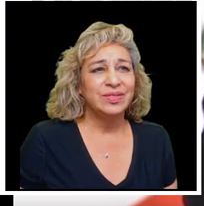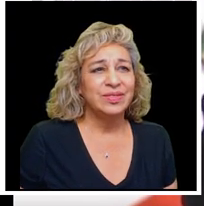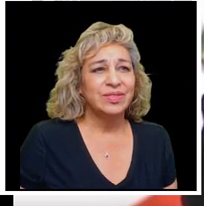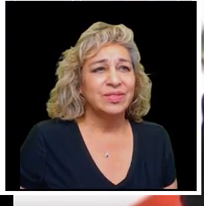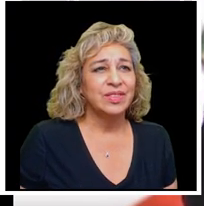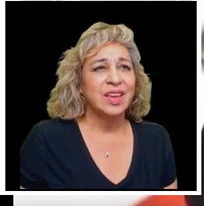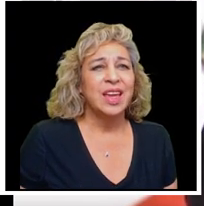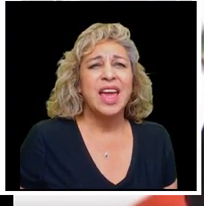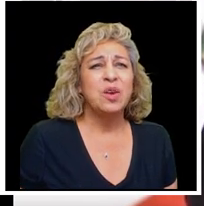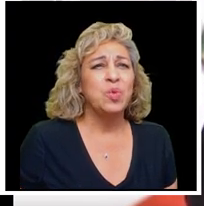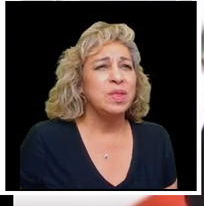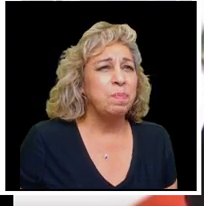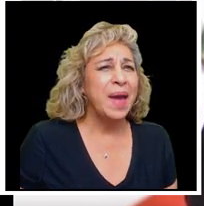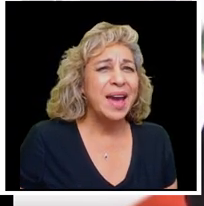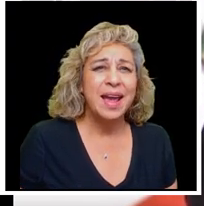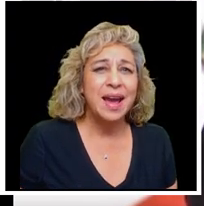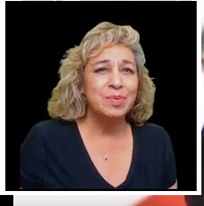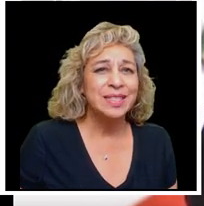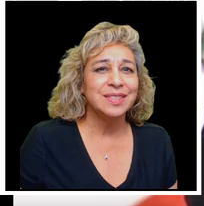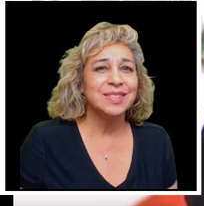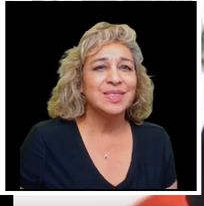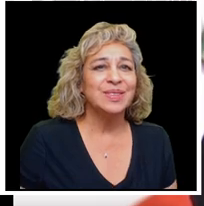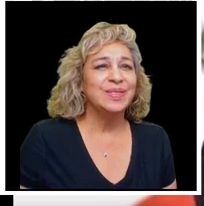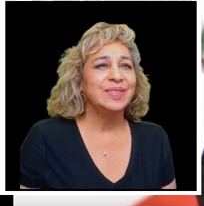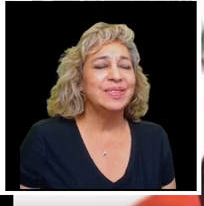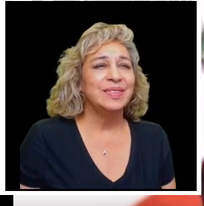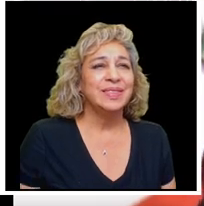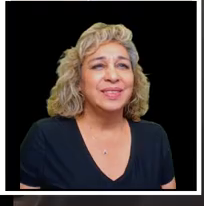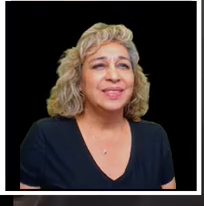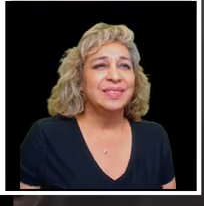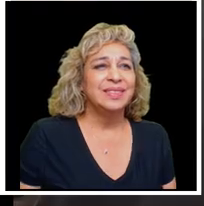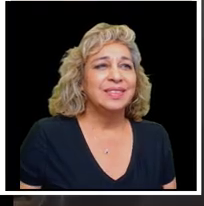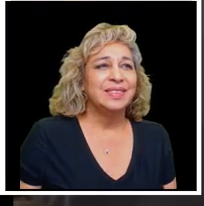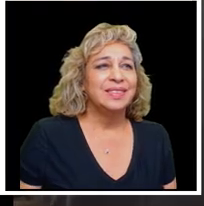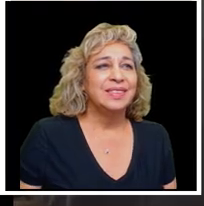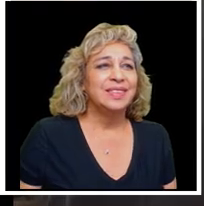and with bad habits and